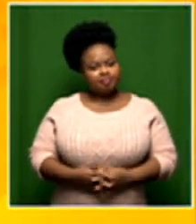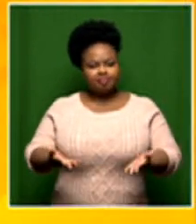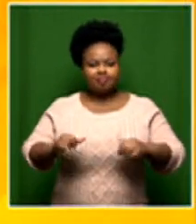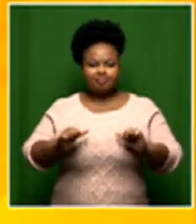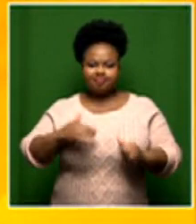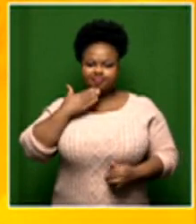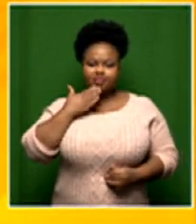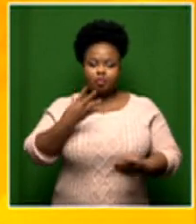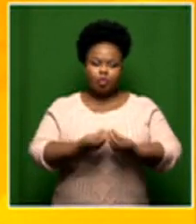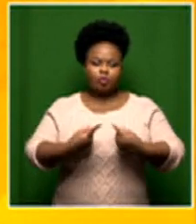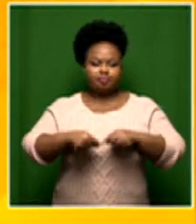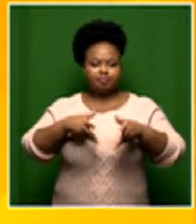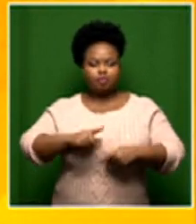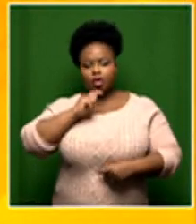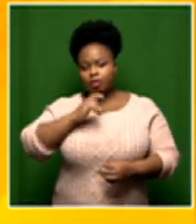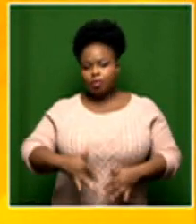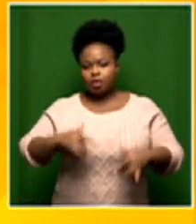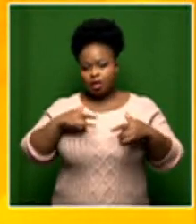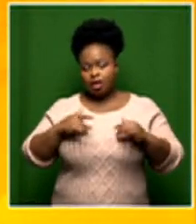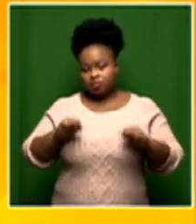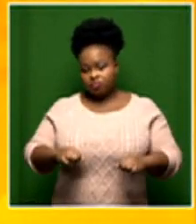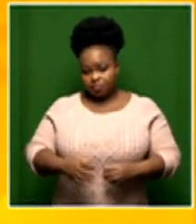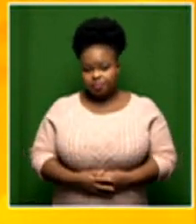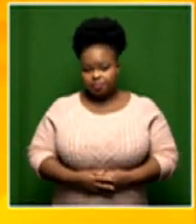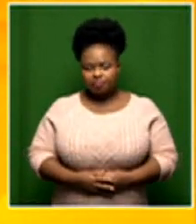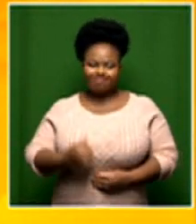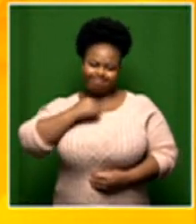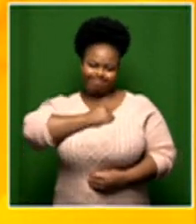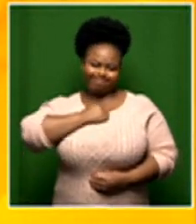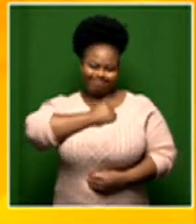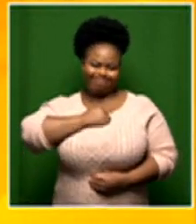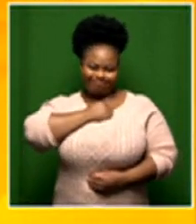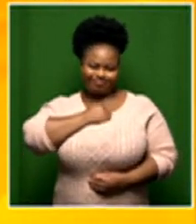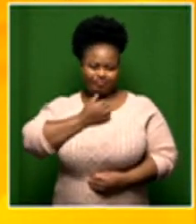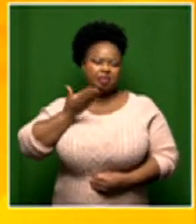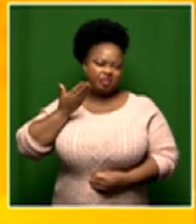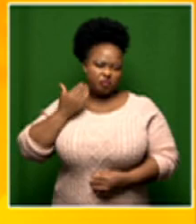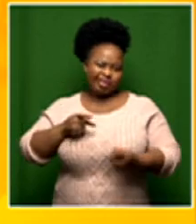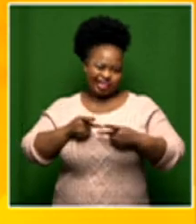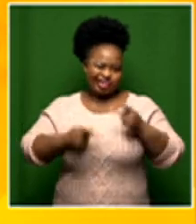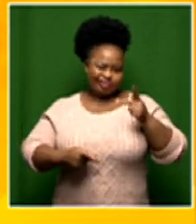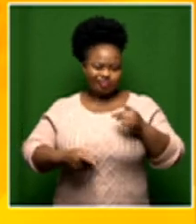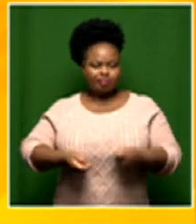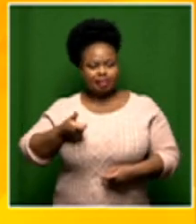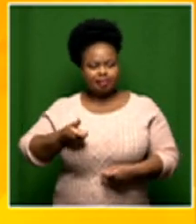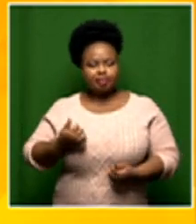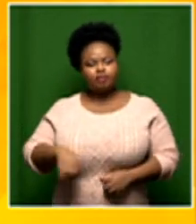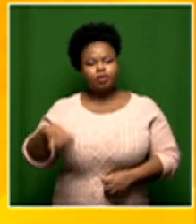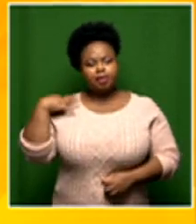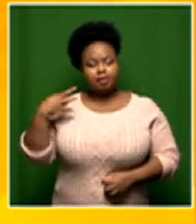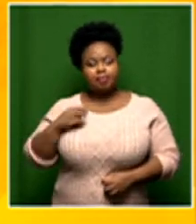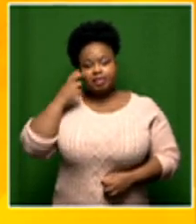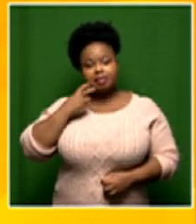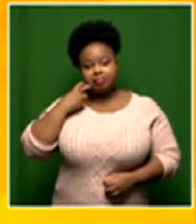Welcome back. Thanks for being with us here on Morning Live. And of course, our apologies, just sorting out that connection to Minister